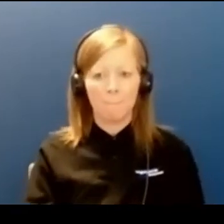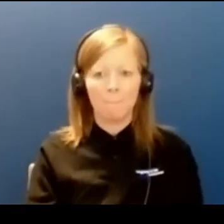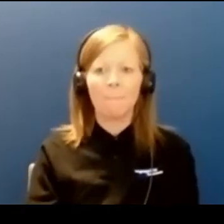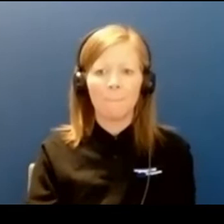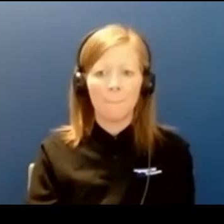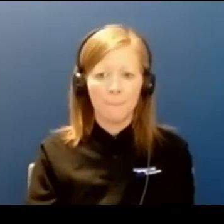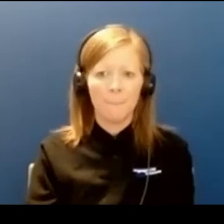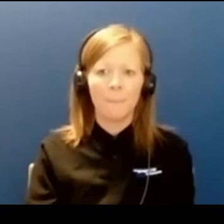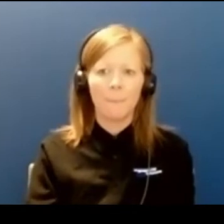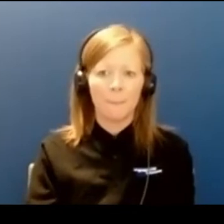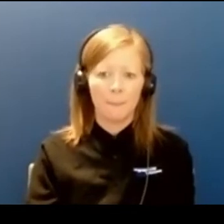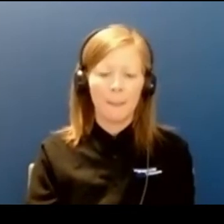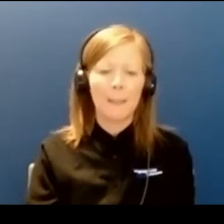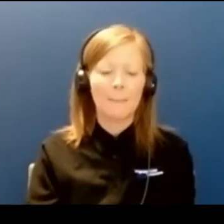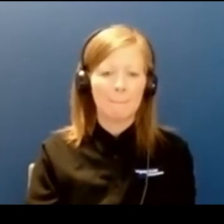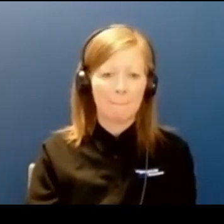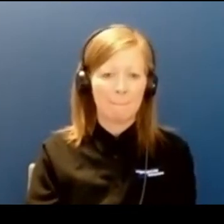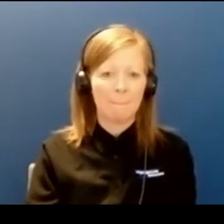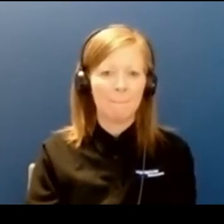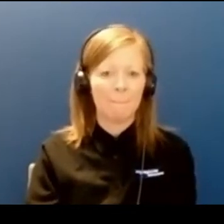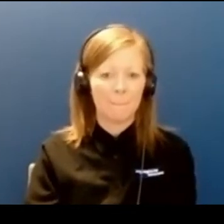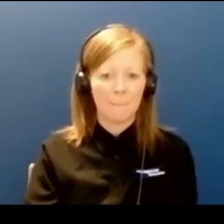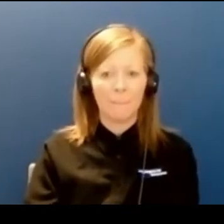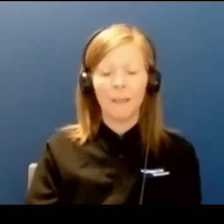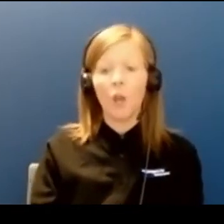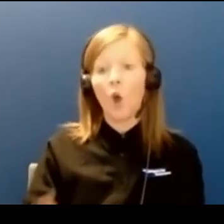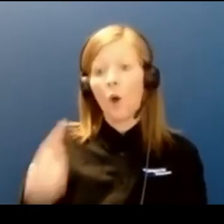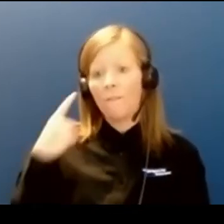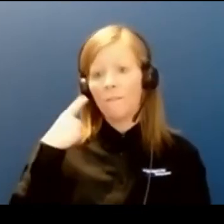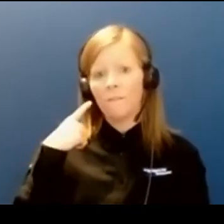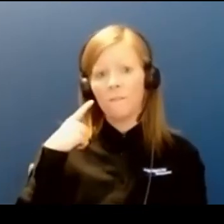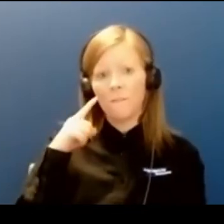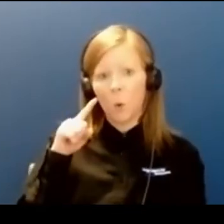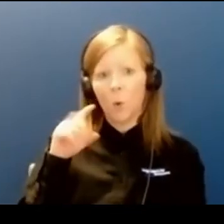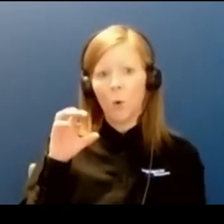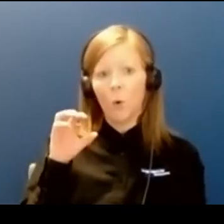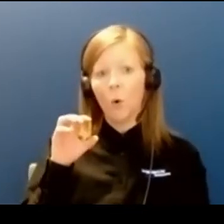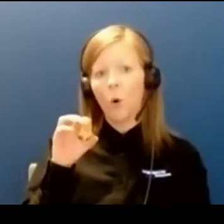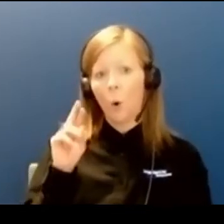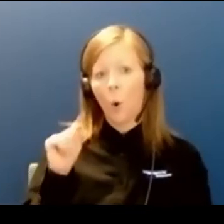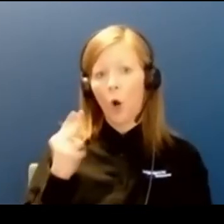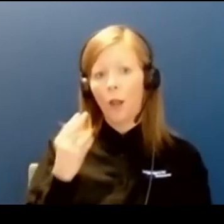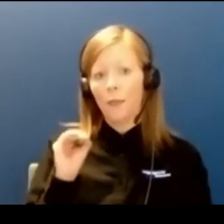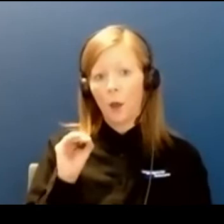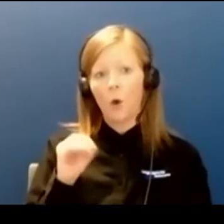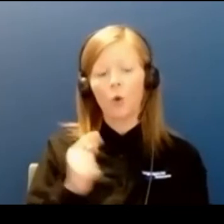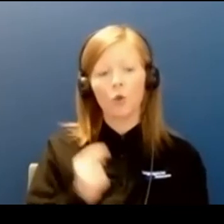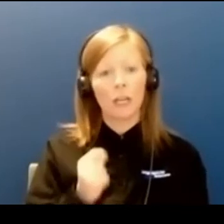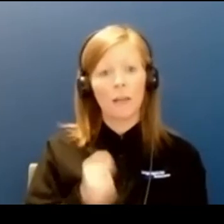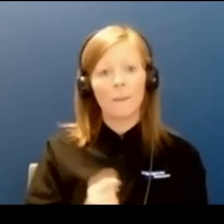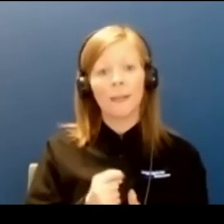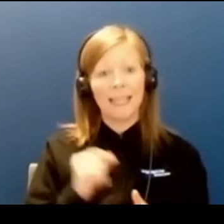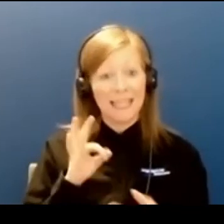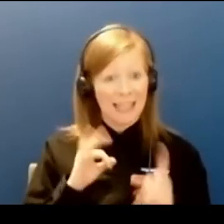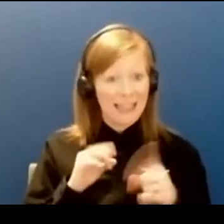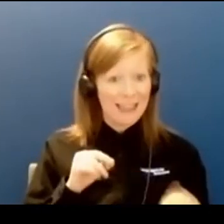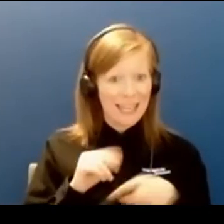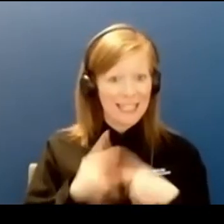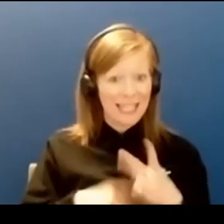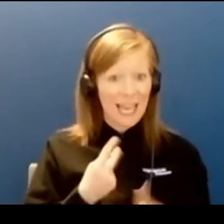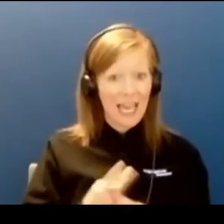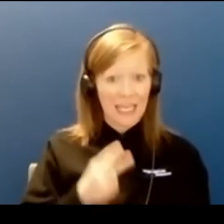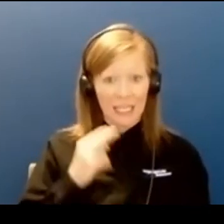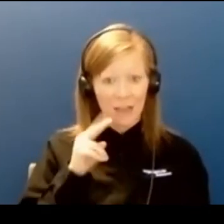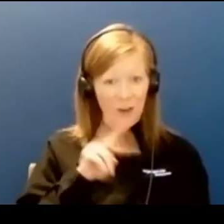In terms of orthodontic treatment, they will see an orthodontist soon if they have this kind of problems. So if they're